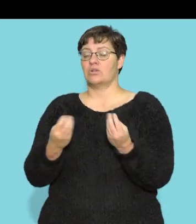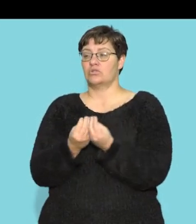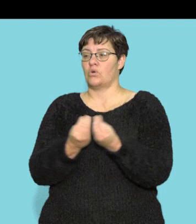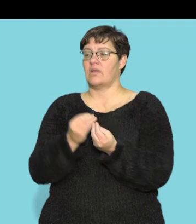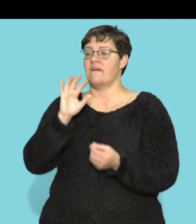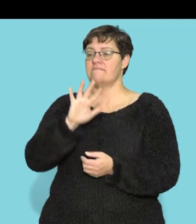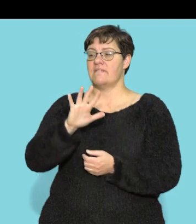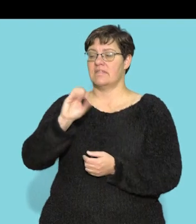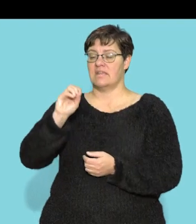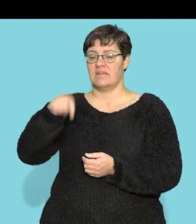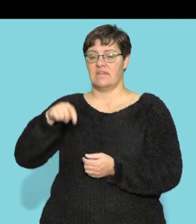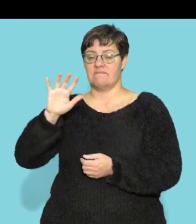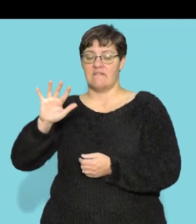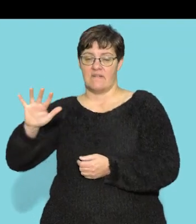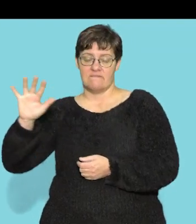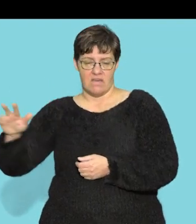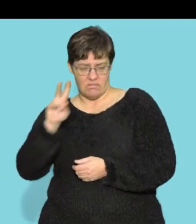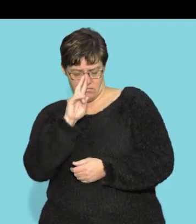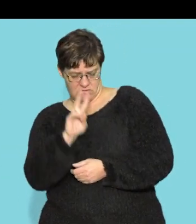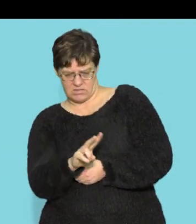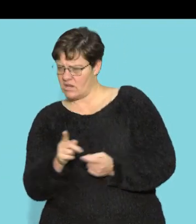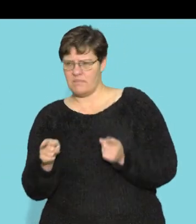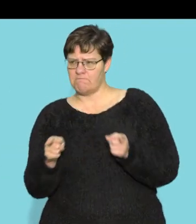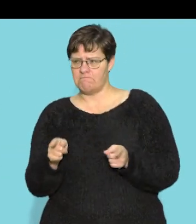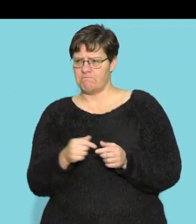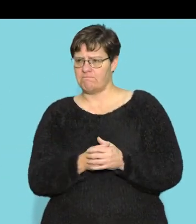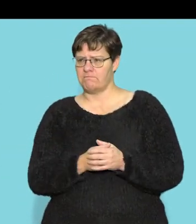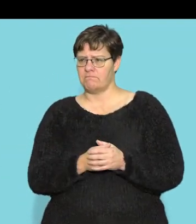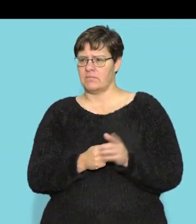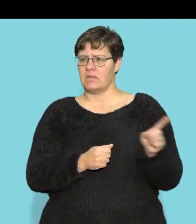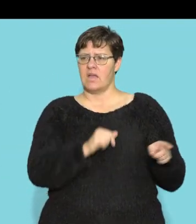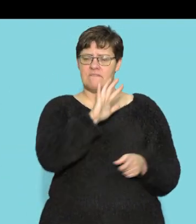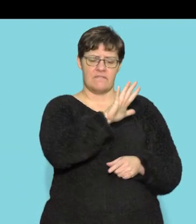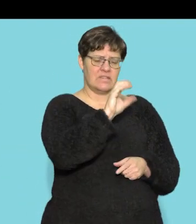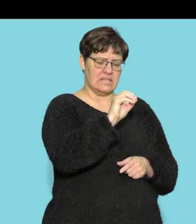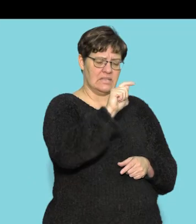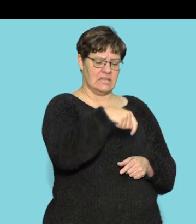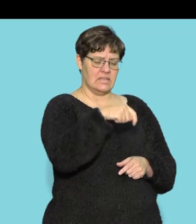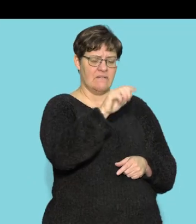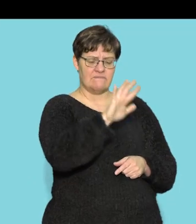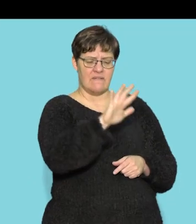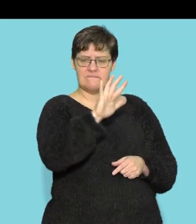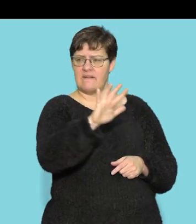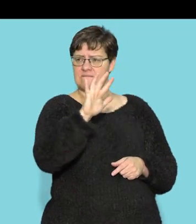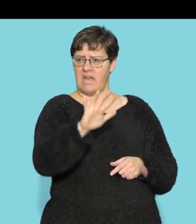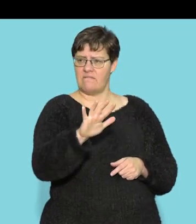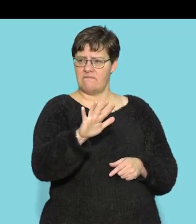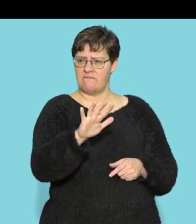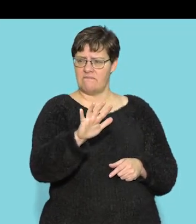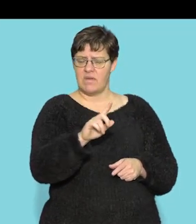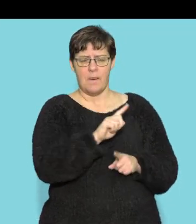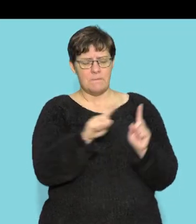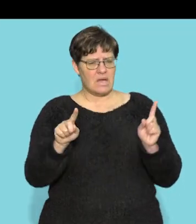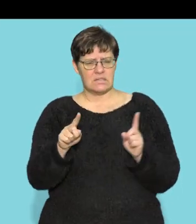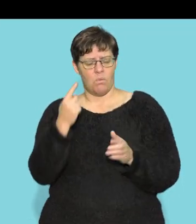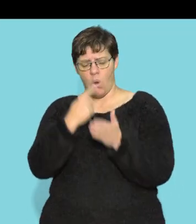50,555. Immediately you can see that that was the figure we were supposed to have, and because we